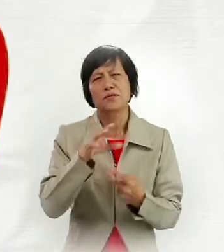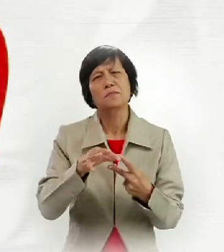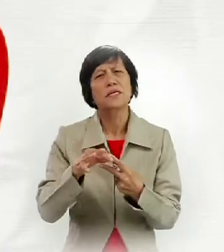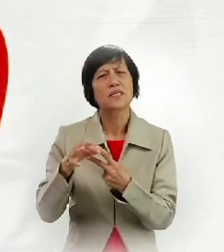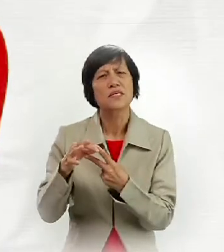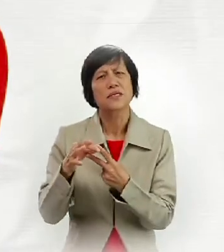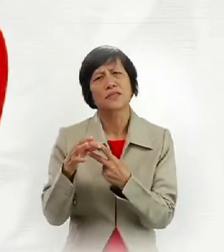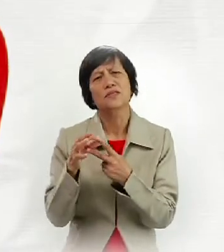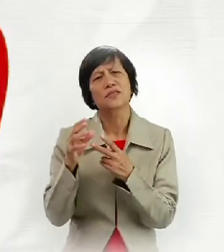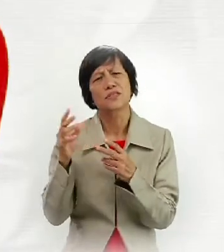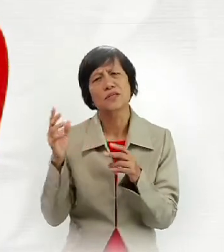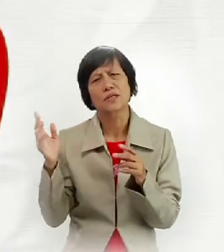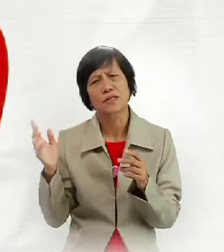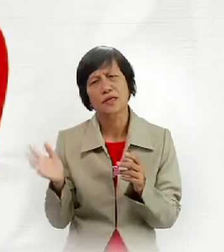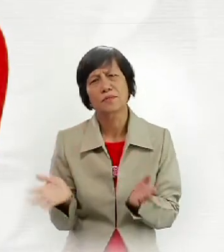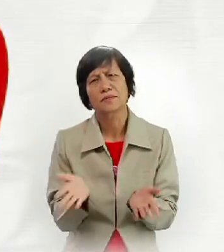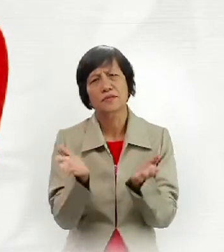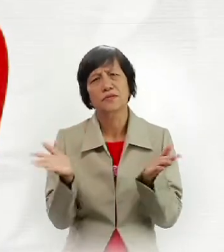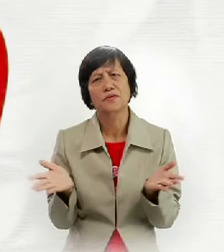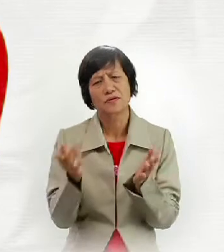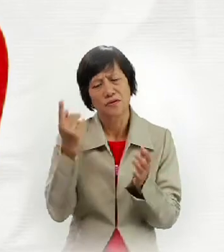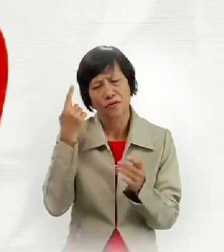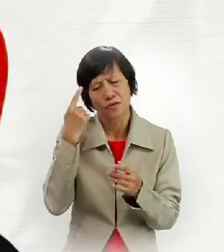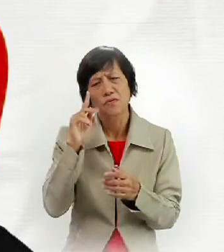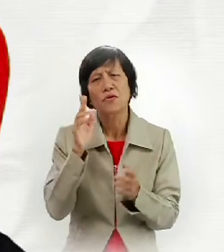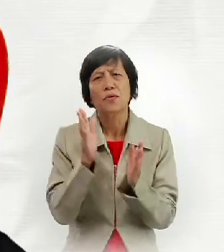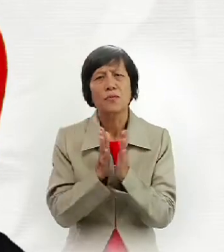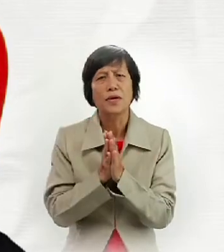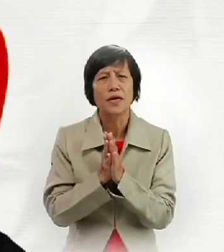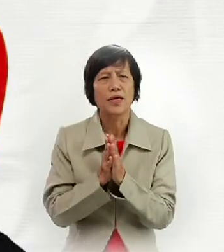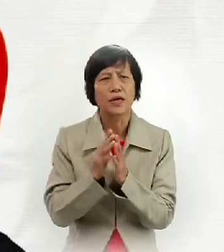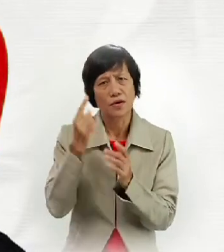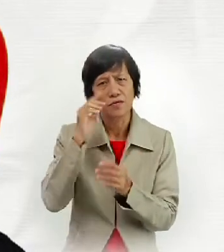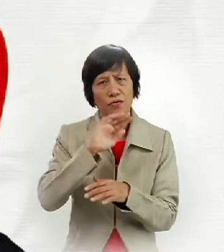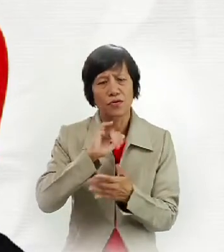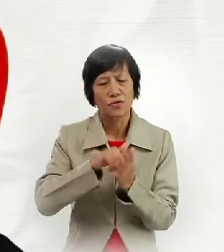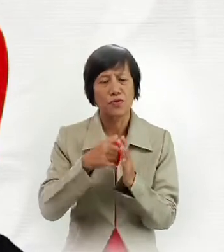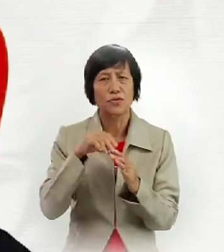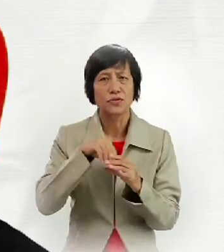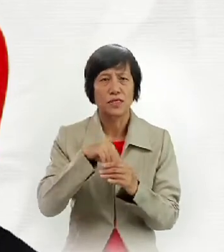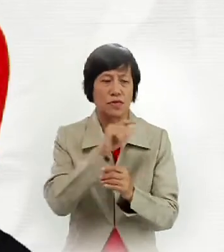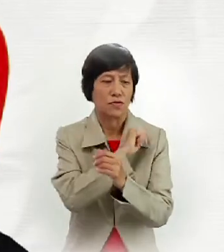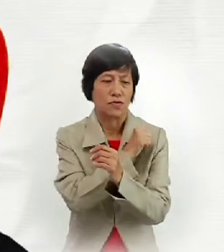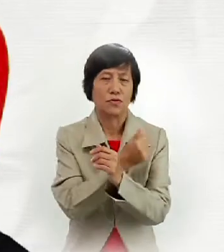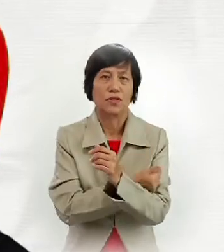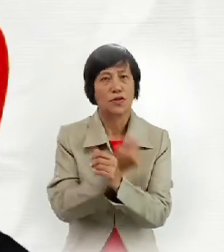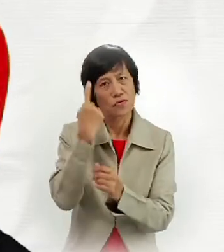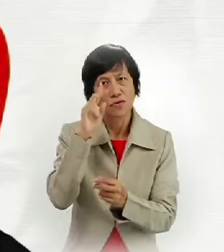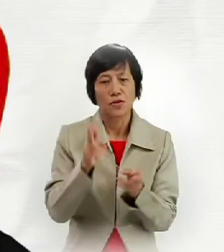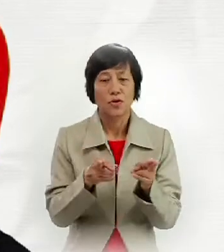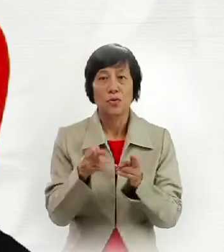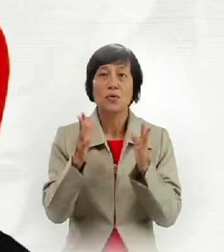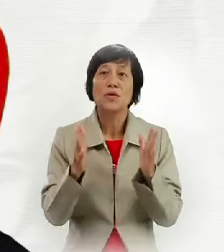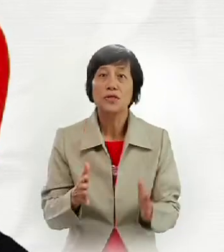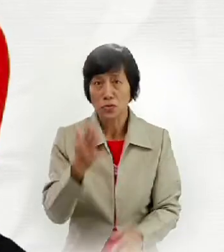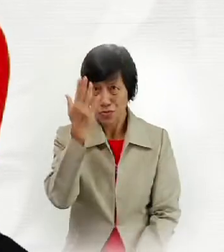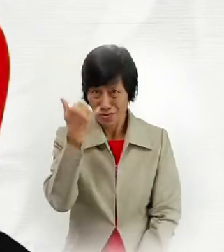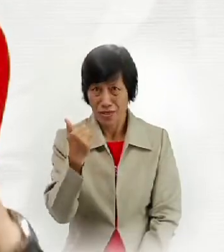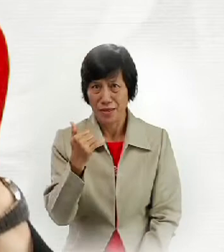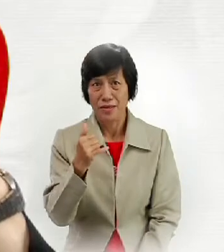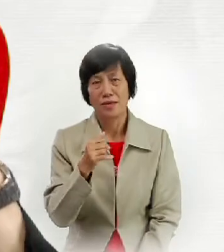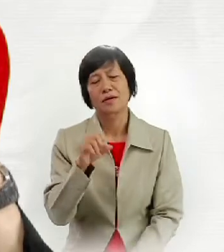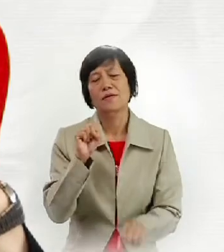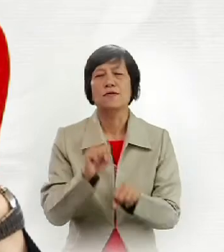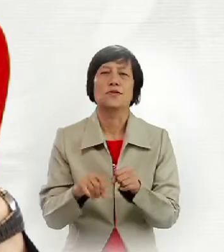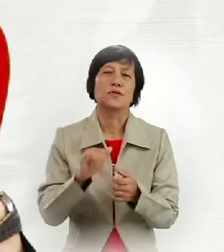for praying for those in authority, for the rulers. Why? So